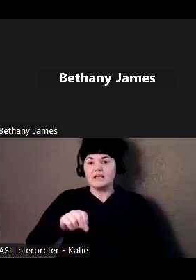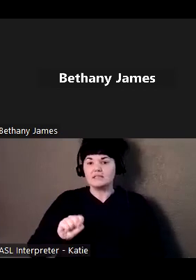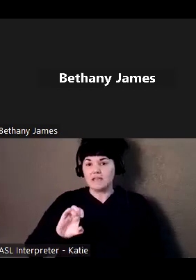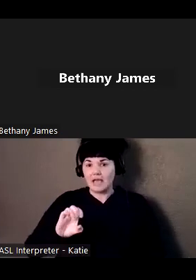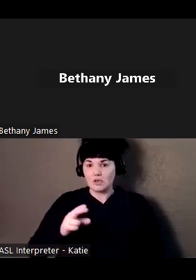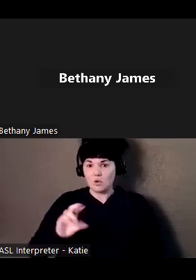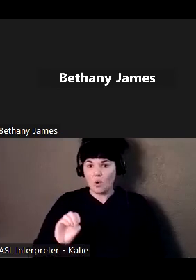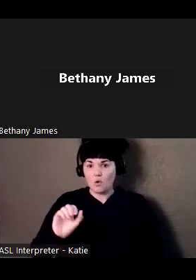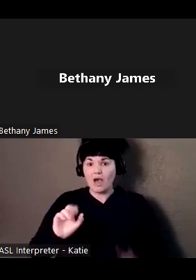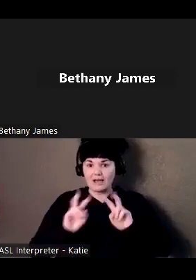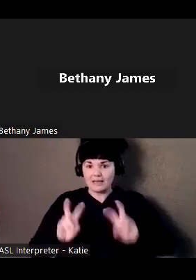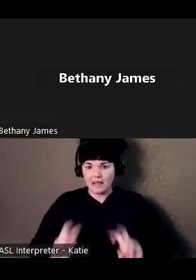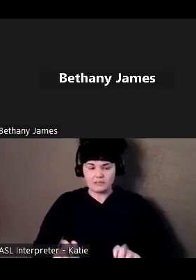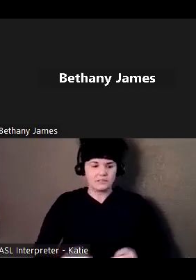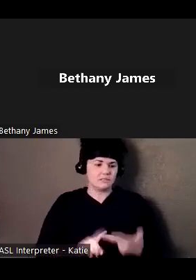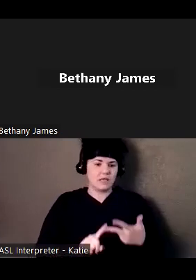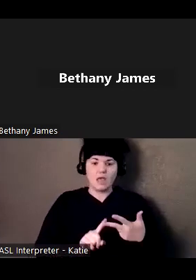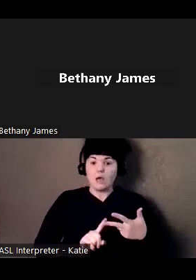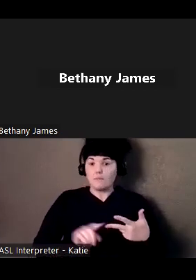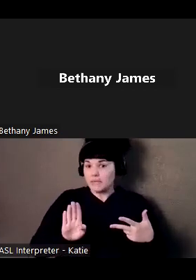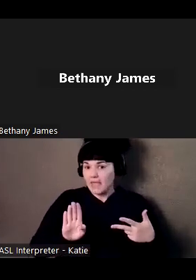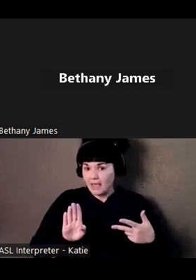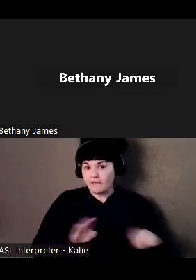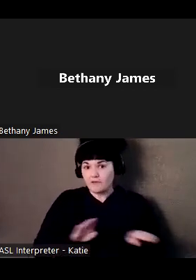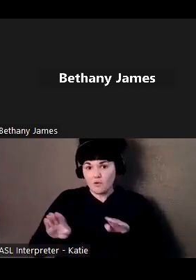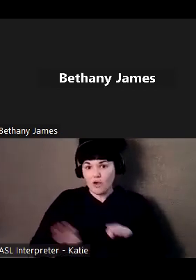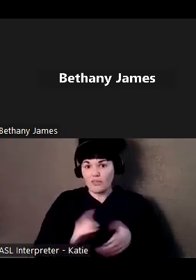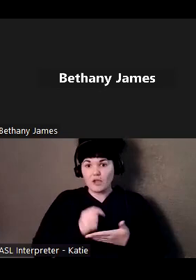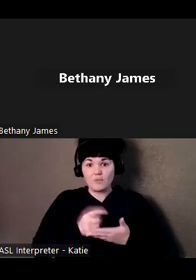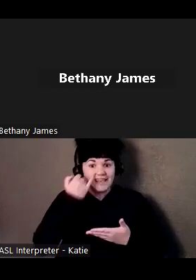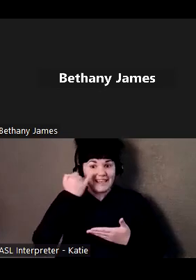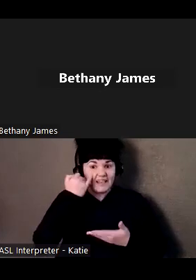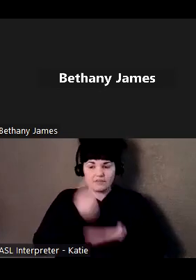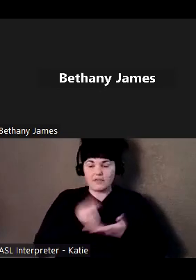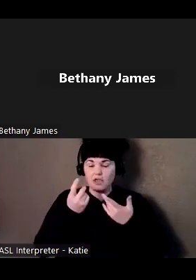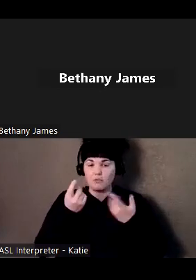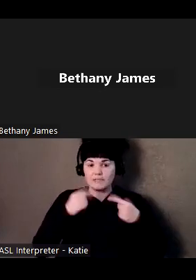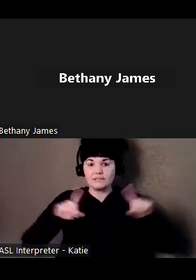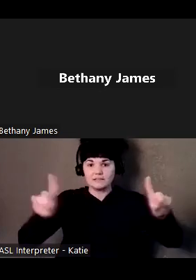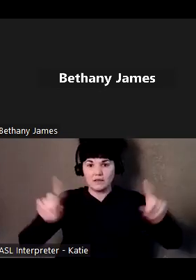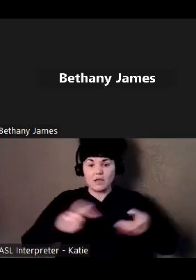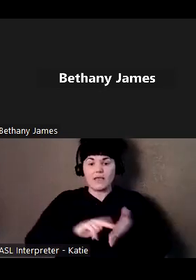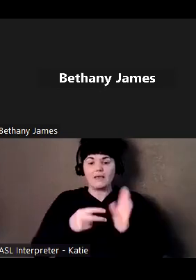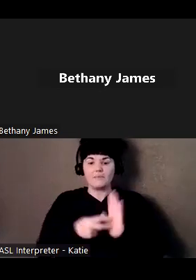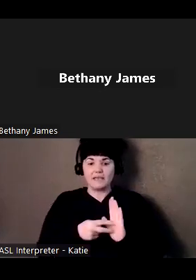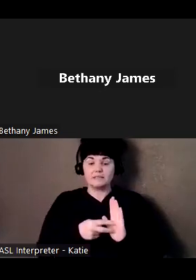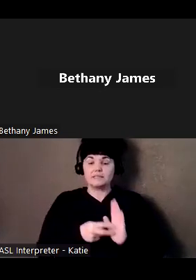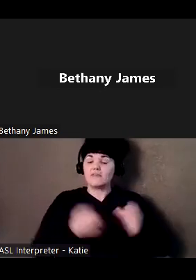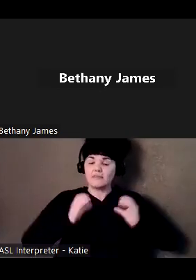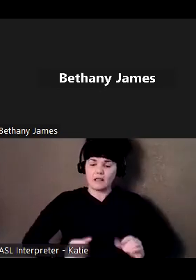therapy, is that if the therapy is working, it's increasing the level and strength of the